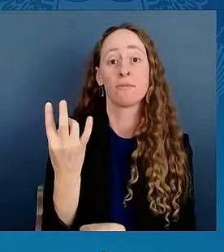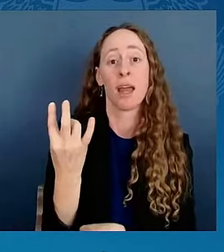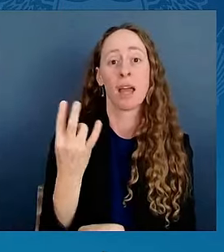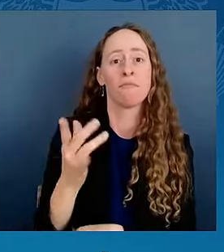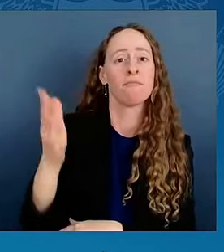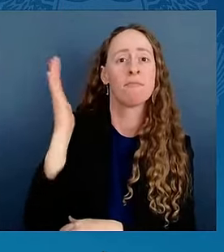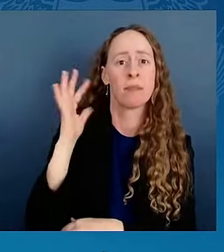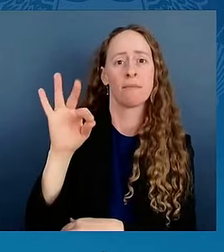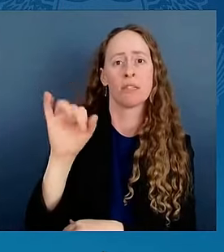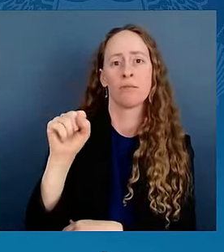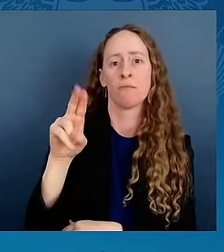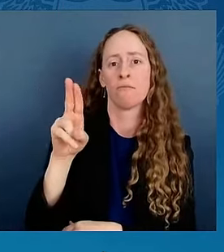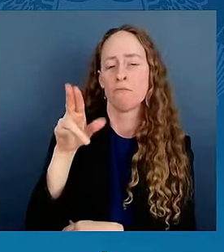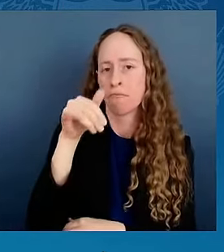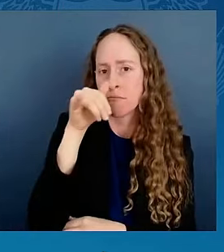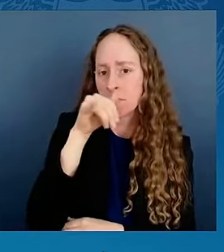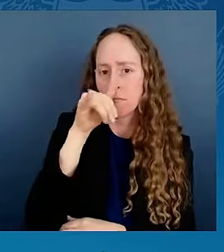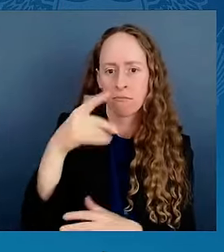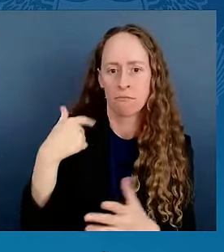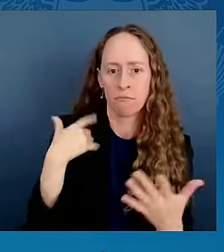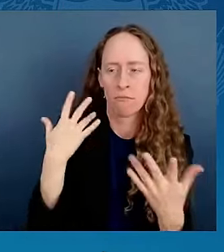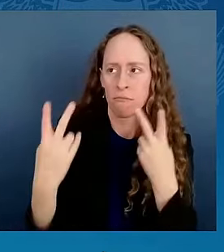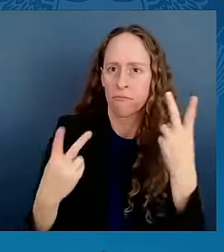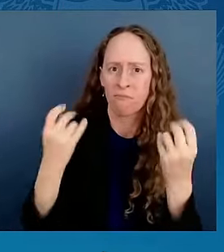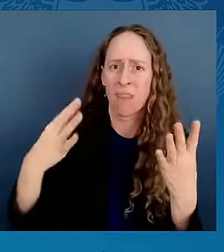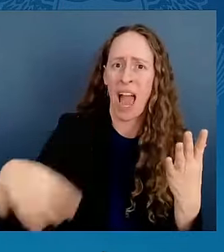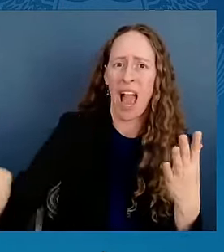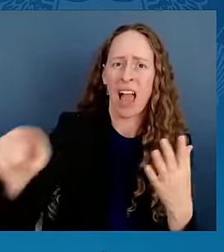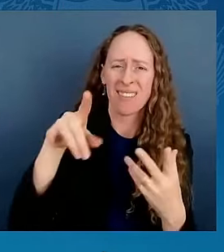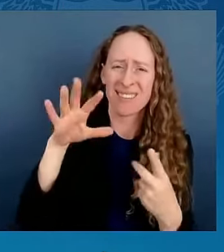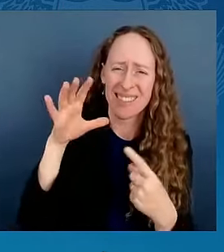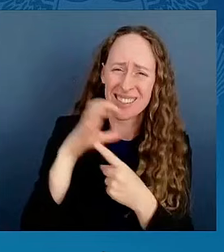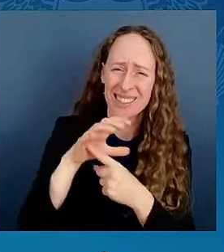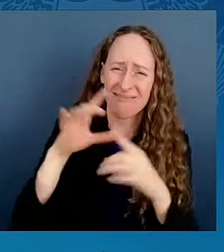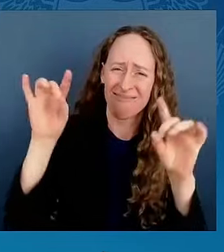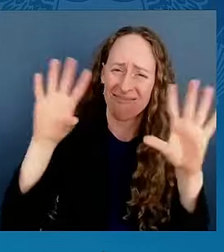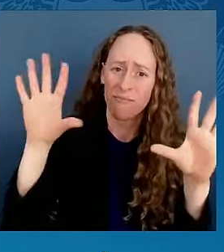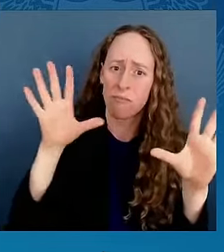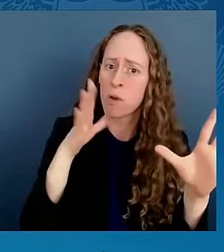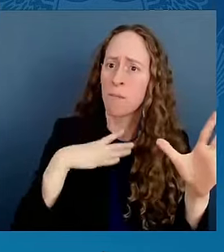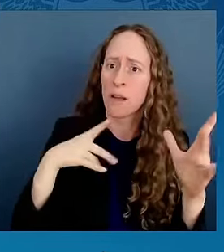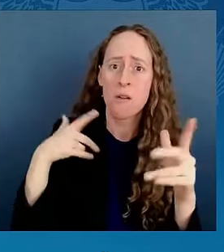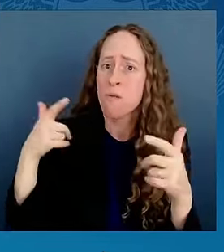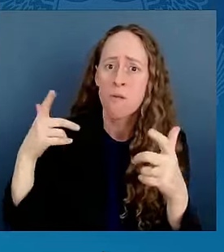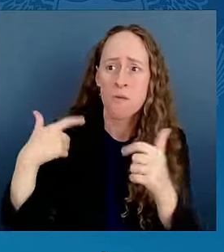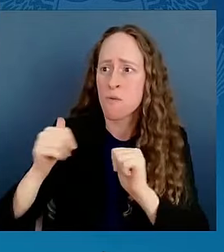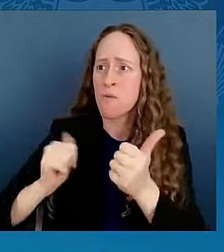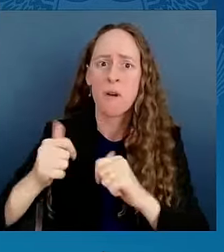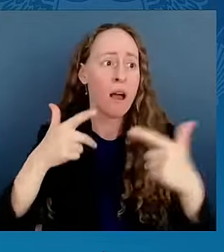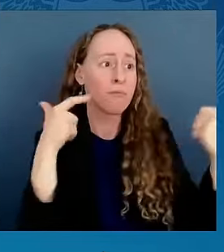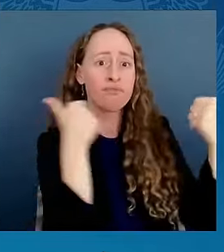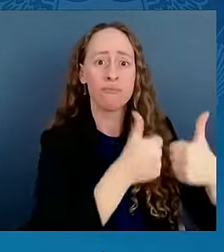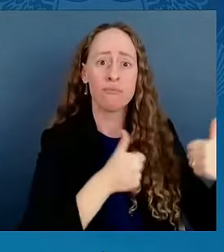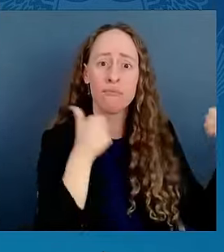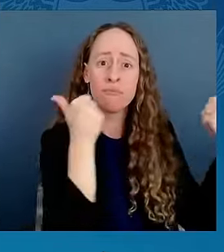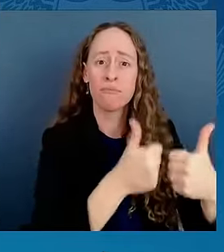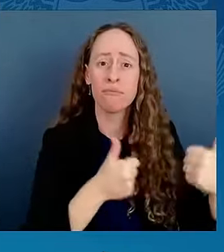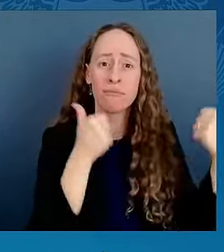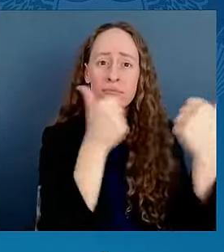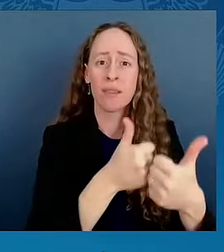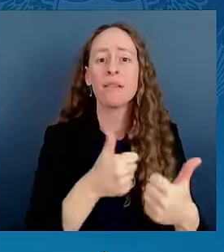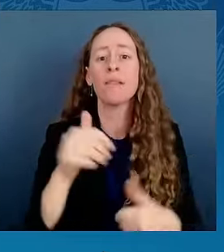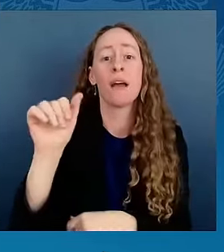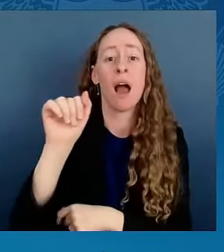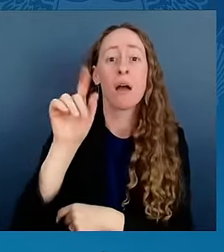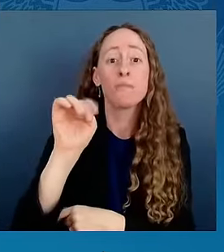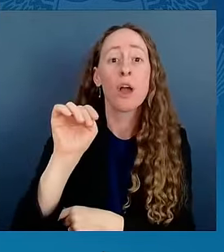soccer. None of this would have been possible if it wasn't for the support of our administration, coaches, and athletic staff at FSU. They provided